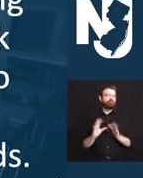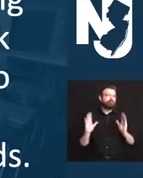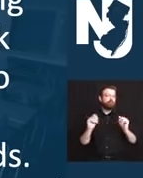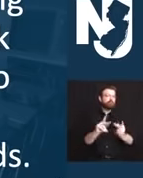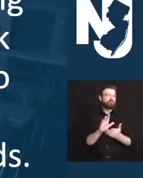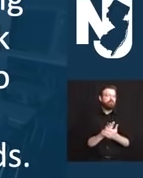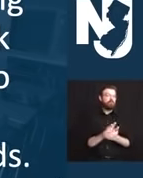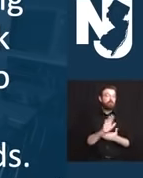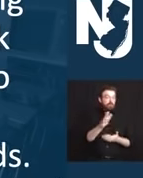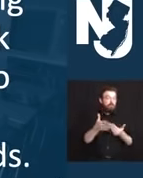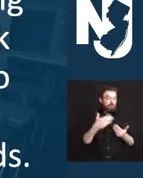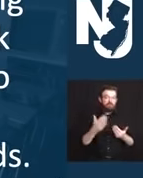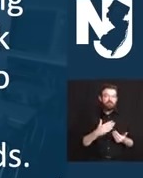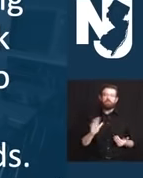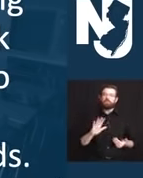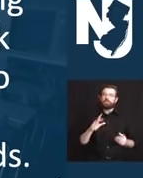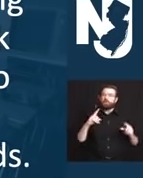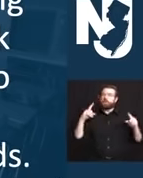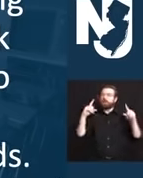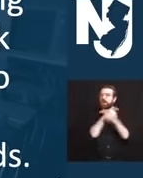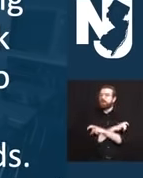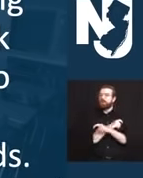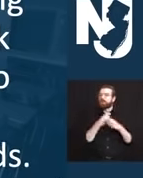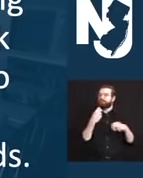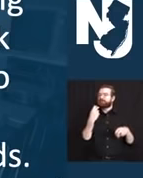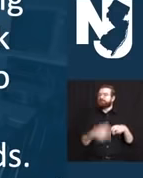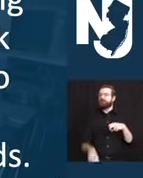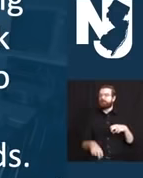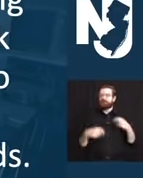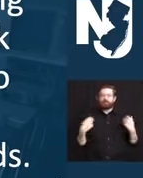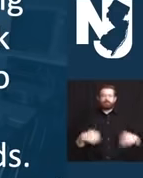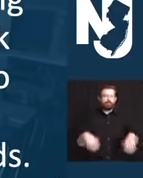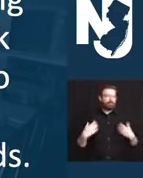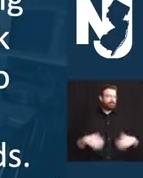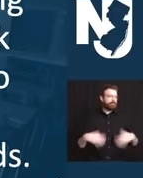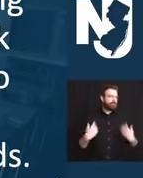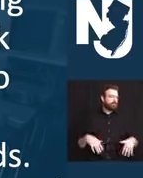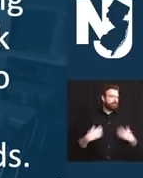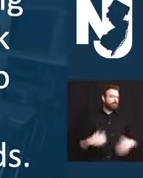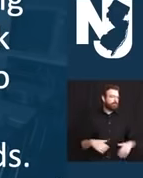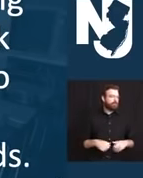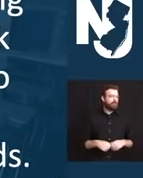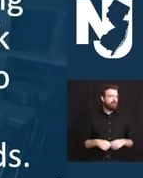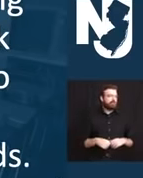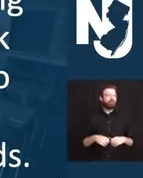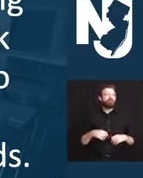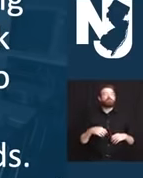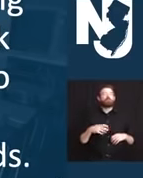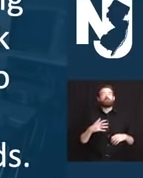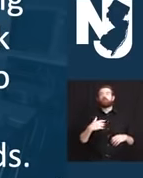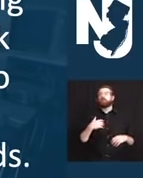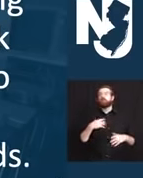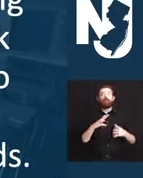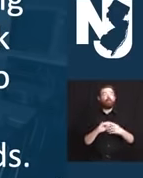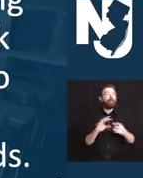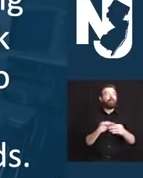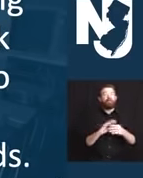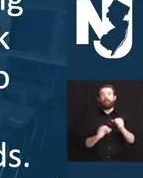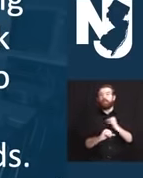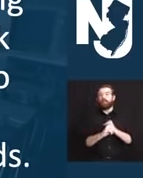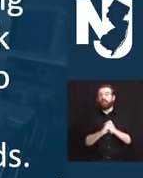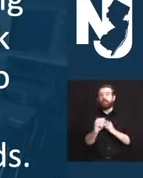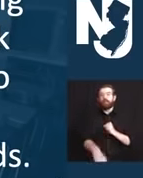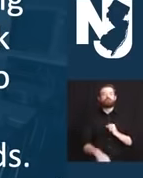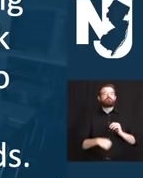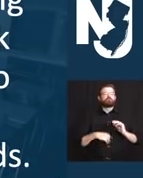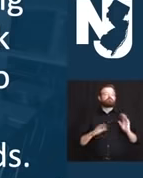any American state will take, and we want to get it right. We want to do it responsibly. We want to respect public health, but we